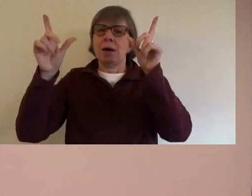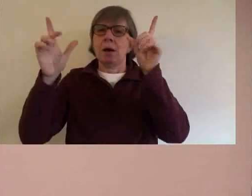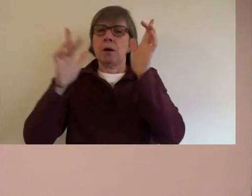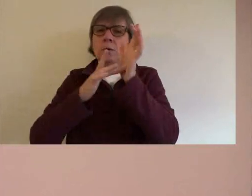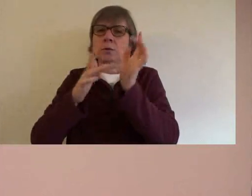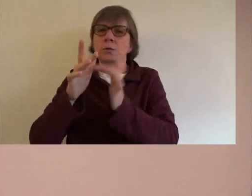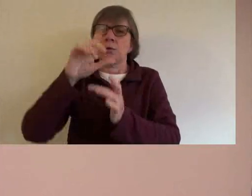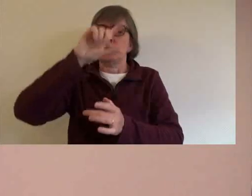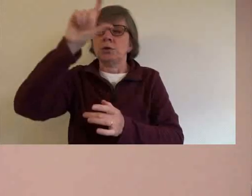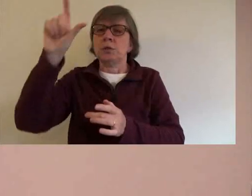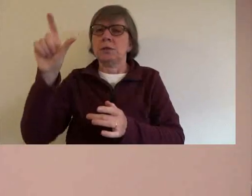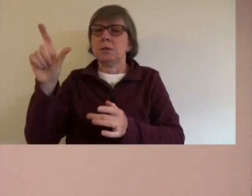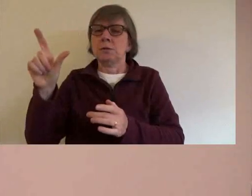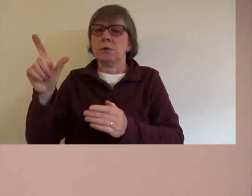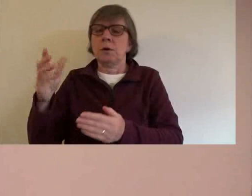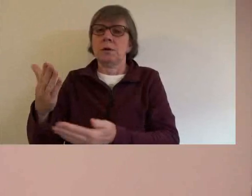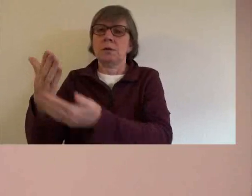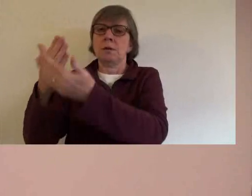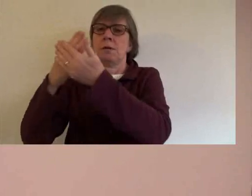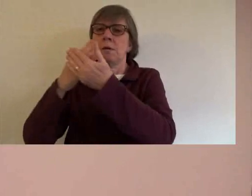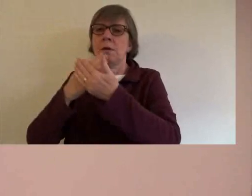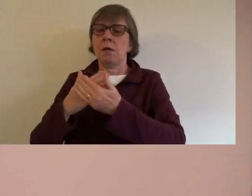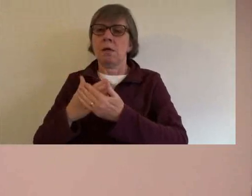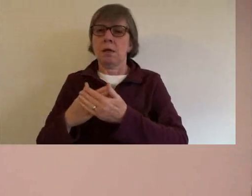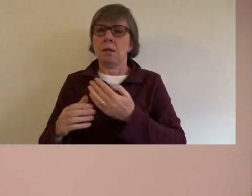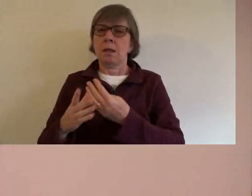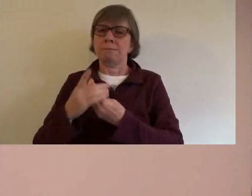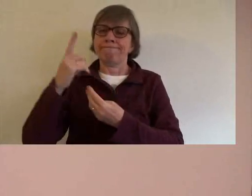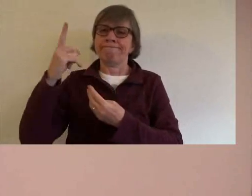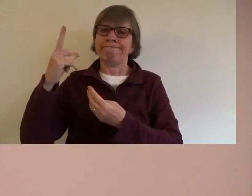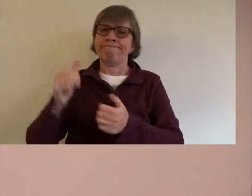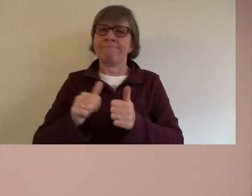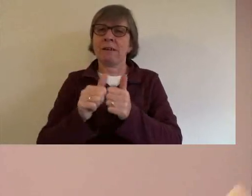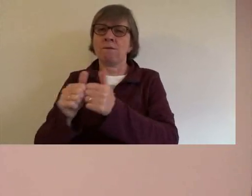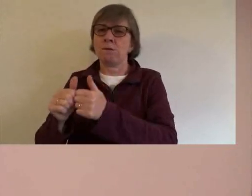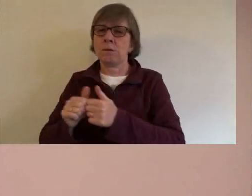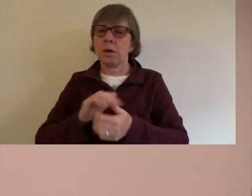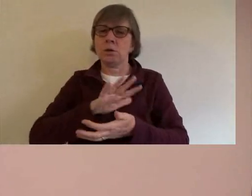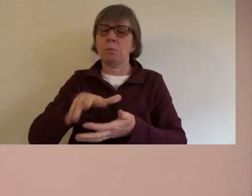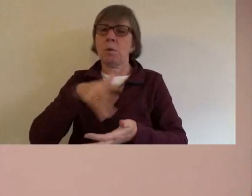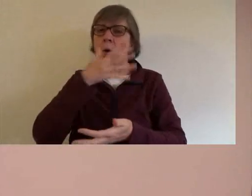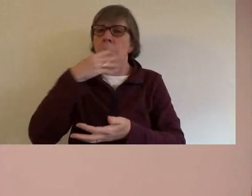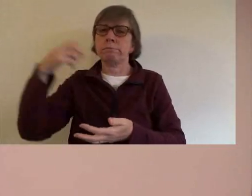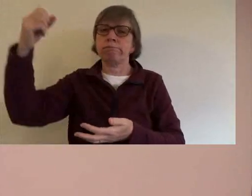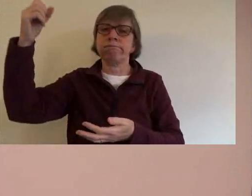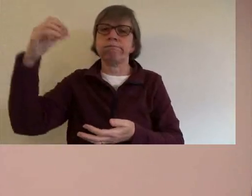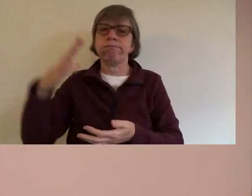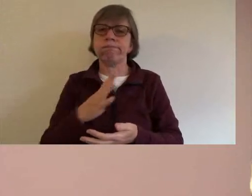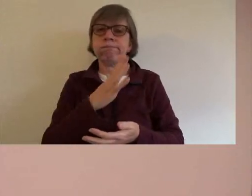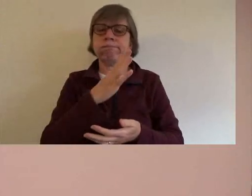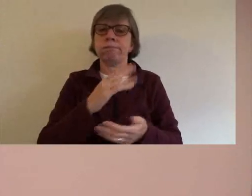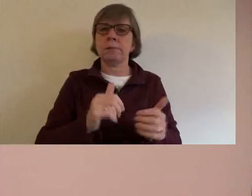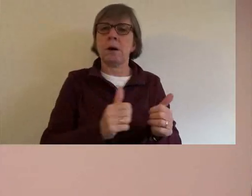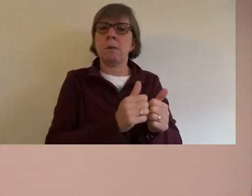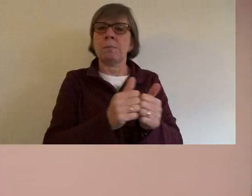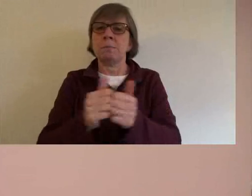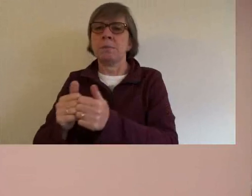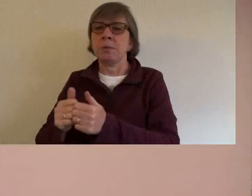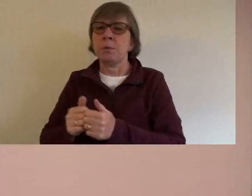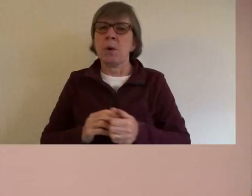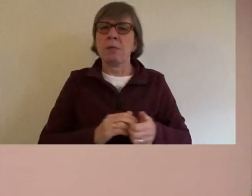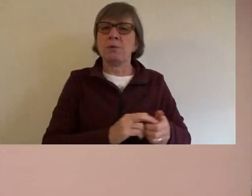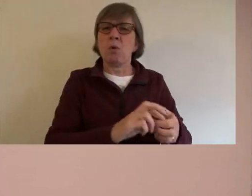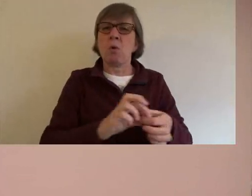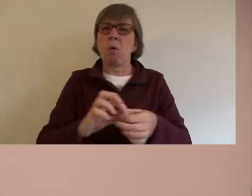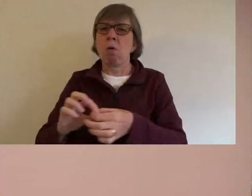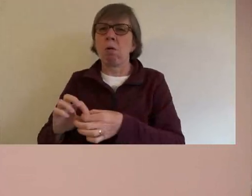Now, may the grace of our Lord Jesus Christ, and the love of God and the fellowship